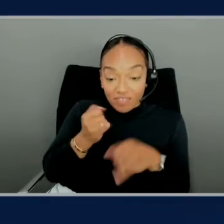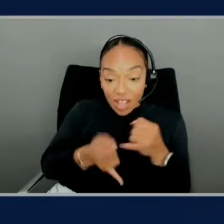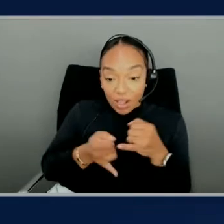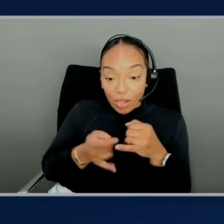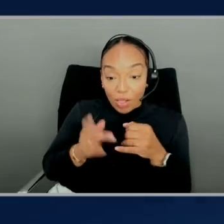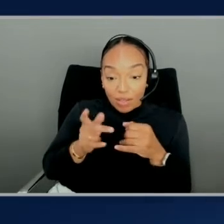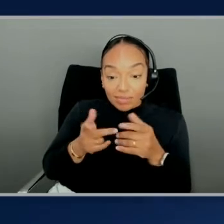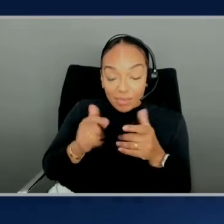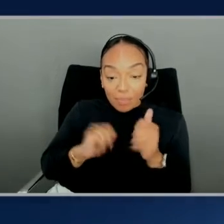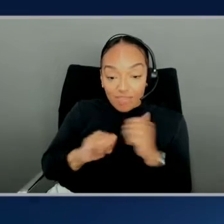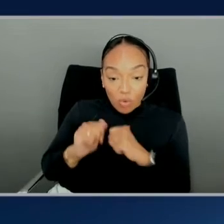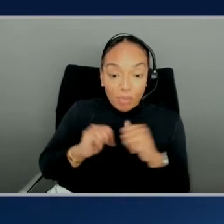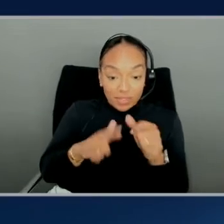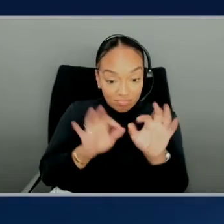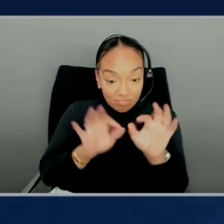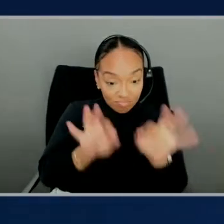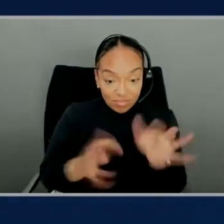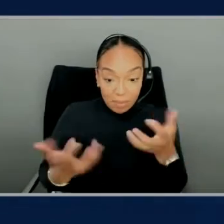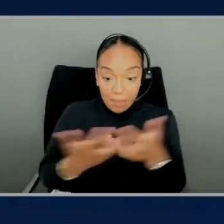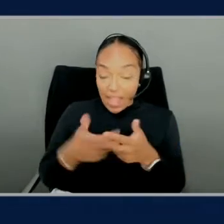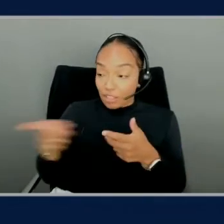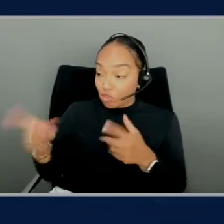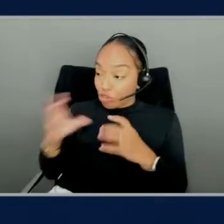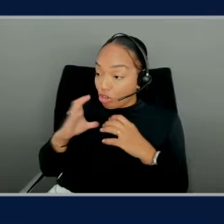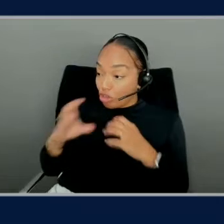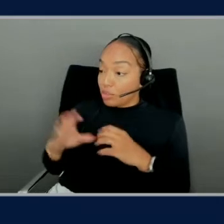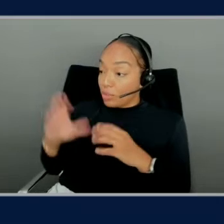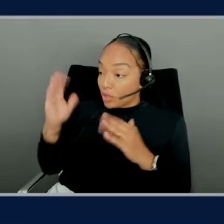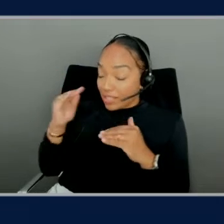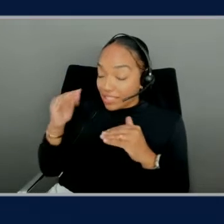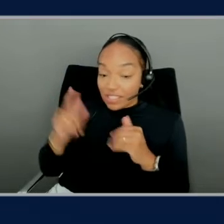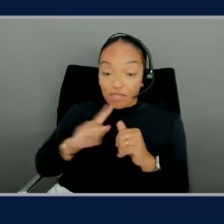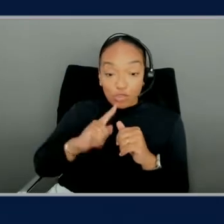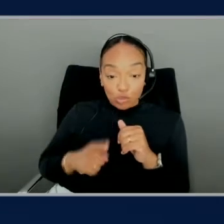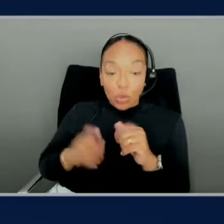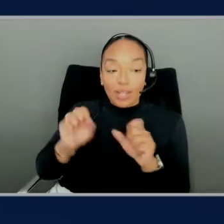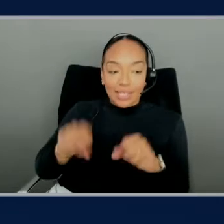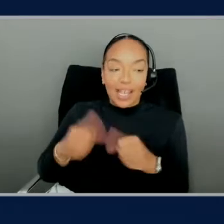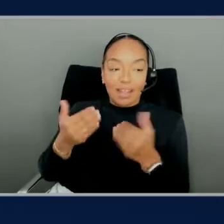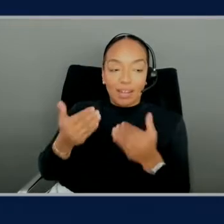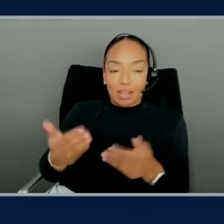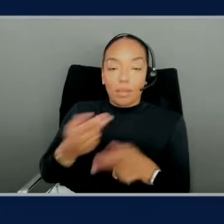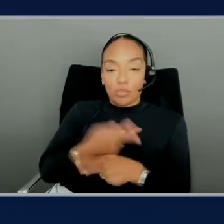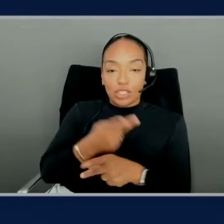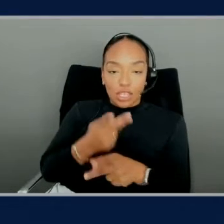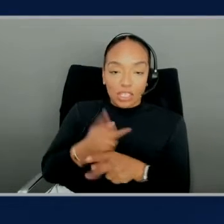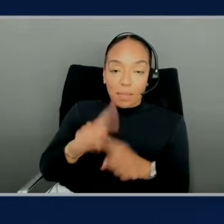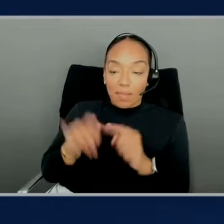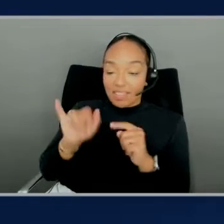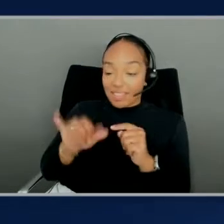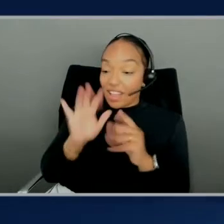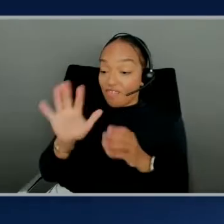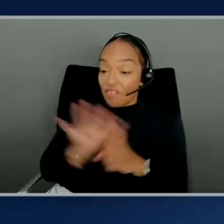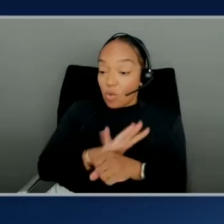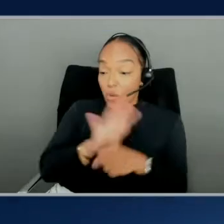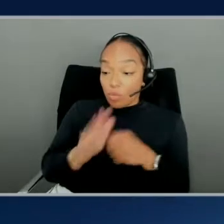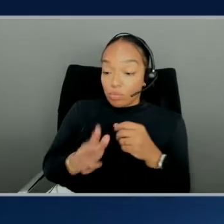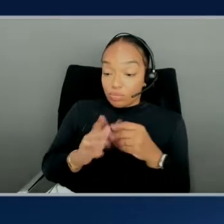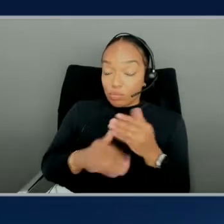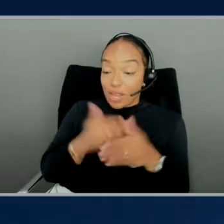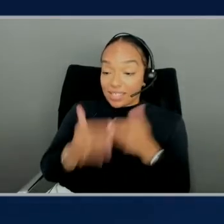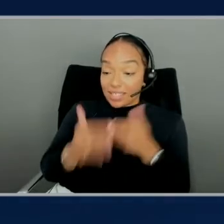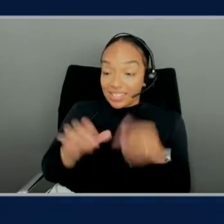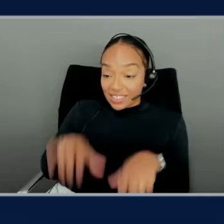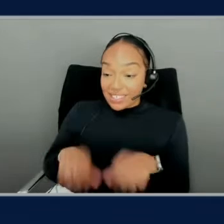matches their expectations. And once they are sure, then they go into production. But this entire process would take about a month to 2 months,